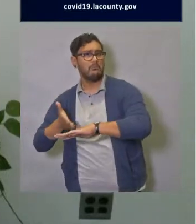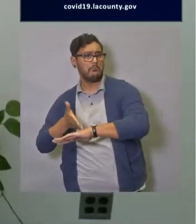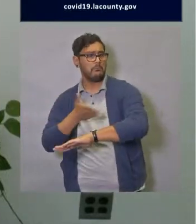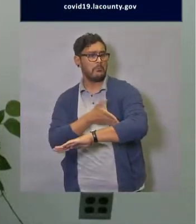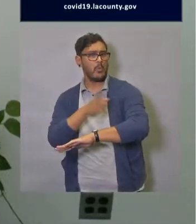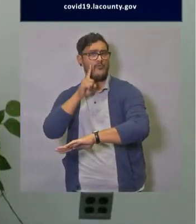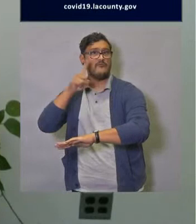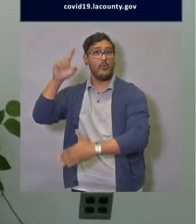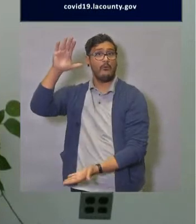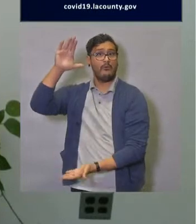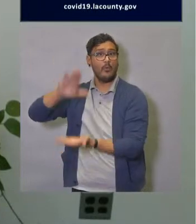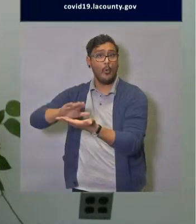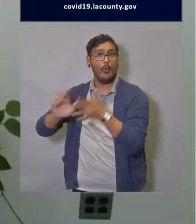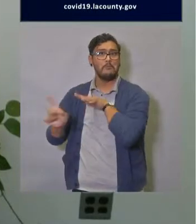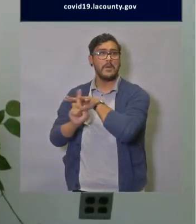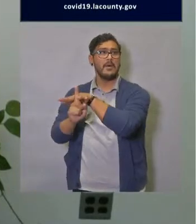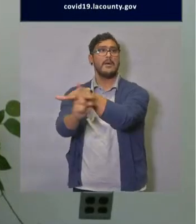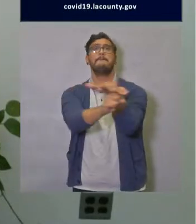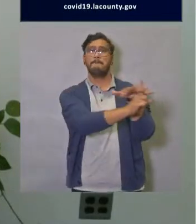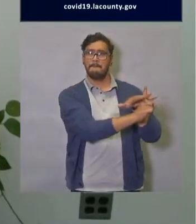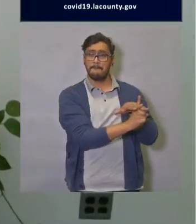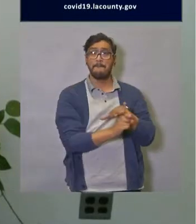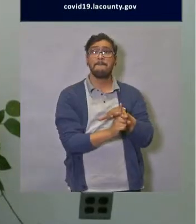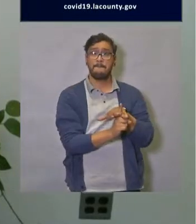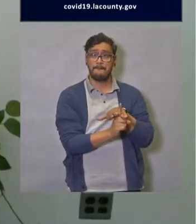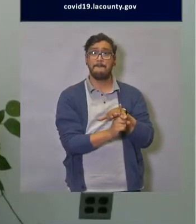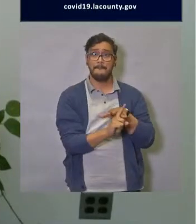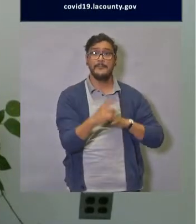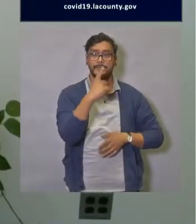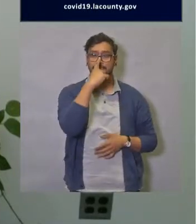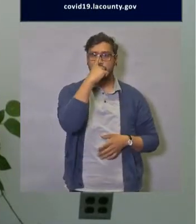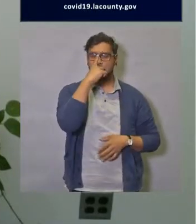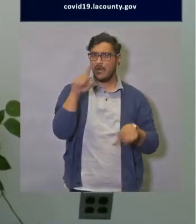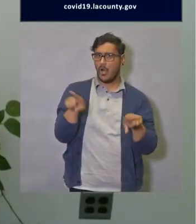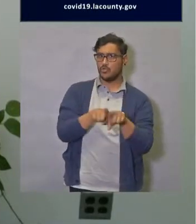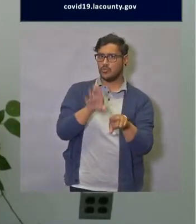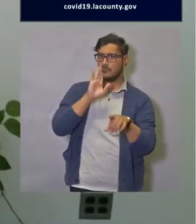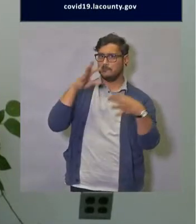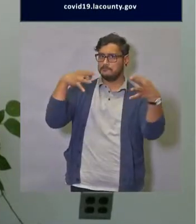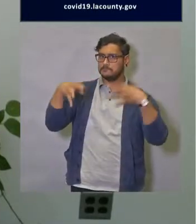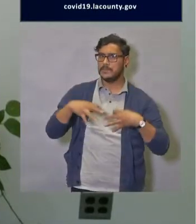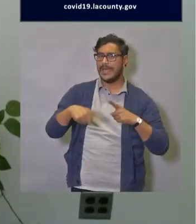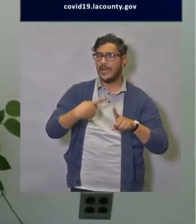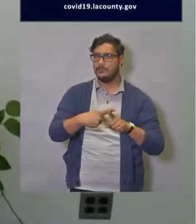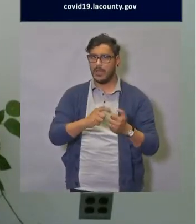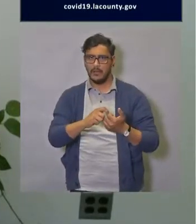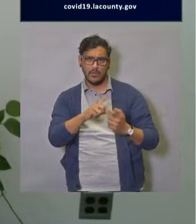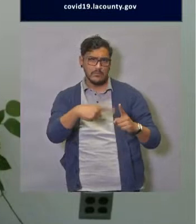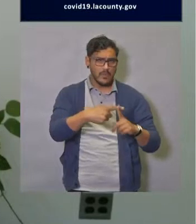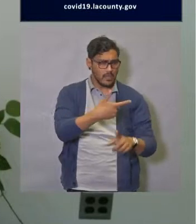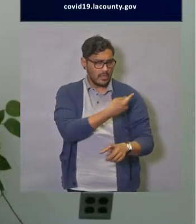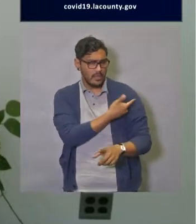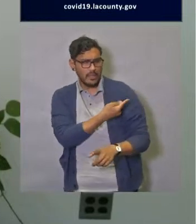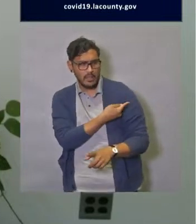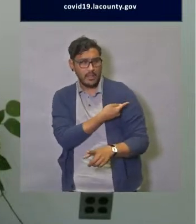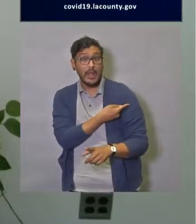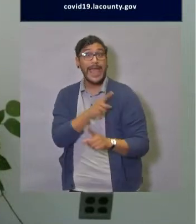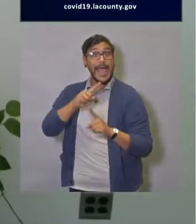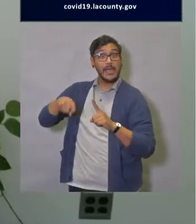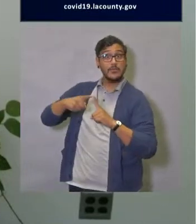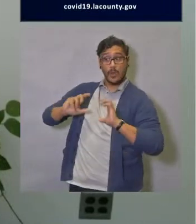of COVID-19 across the county. I'll also discuss our efforts vaccinating residents and the rollout of